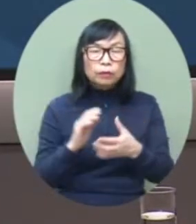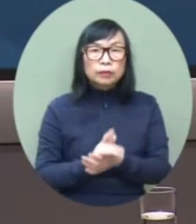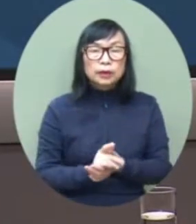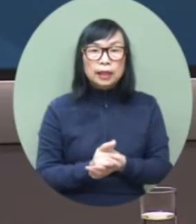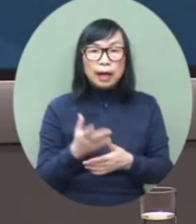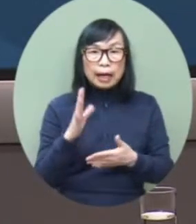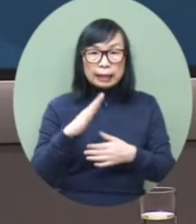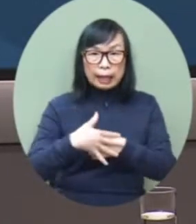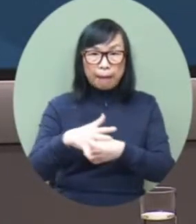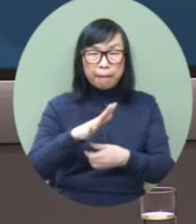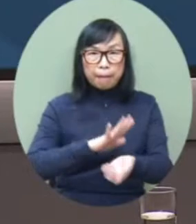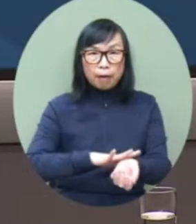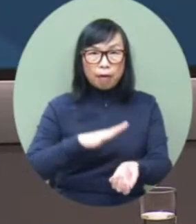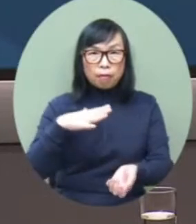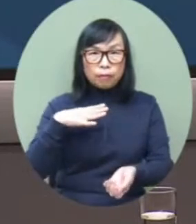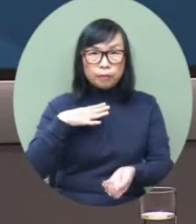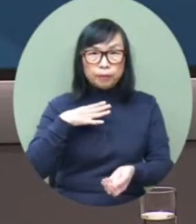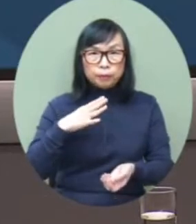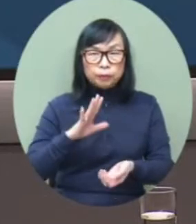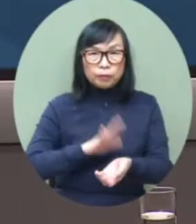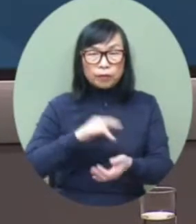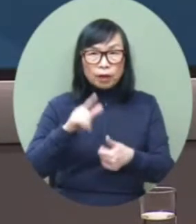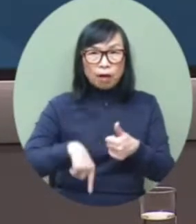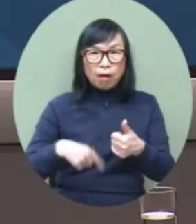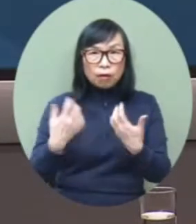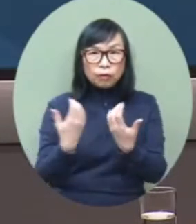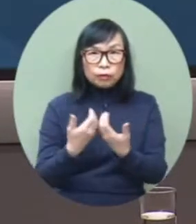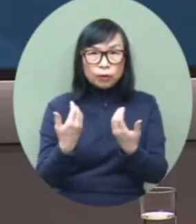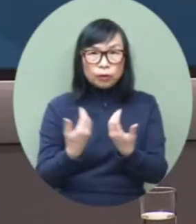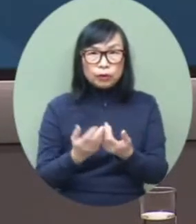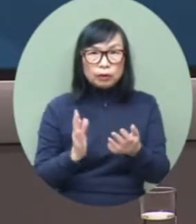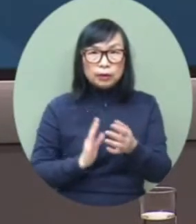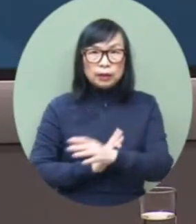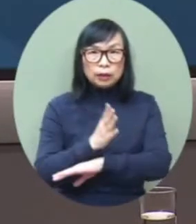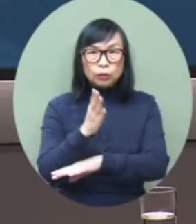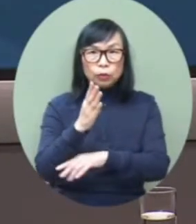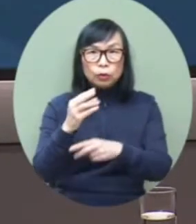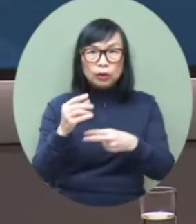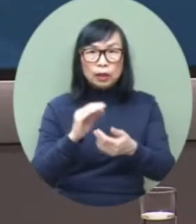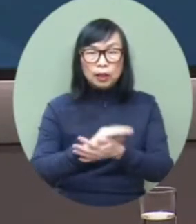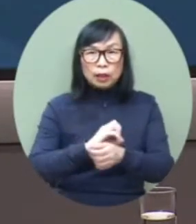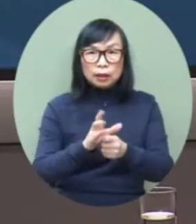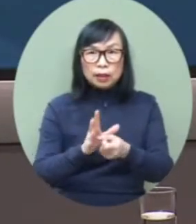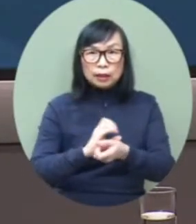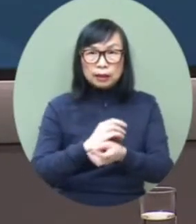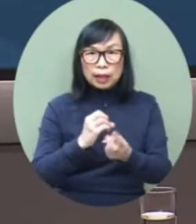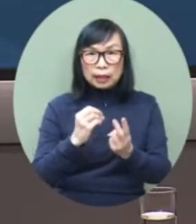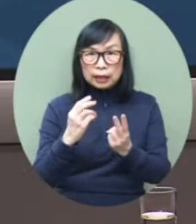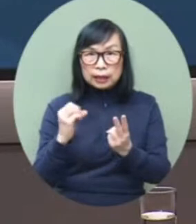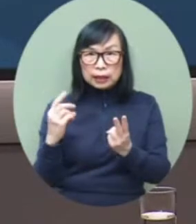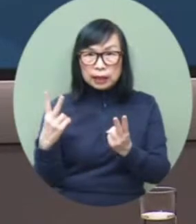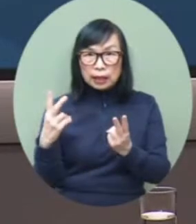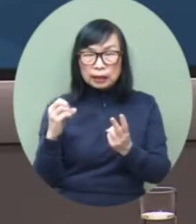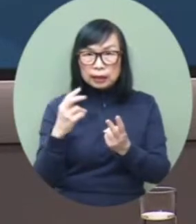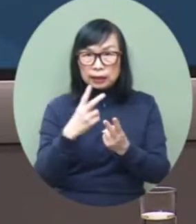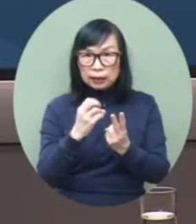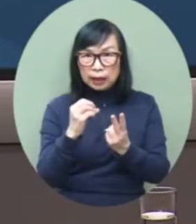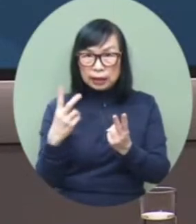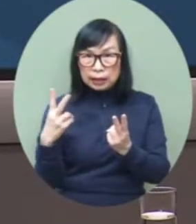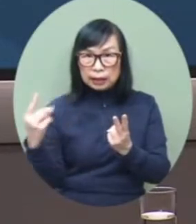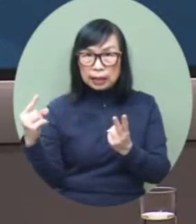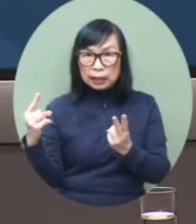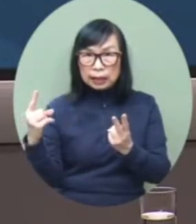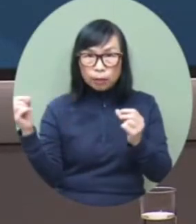reached 16,600. In other words, the number of cases in the fifth wave